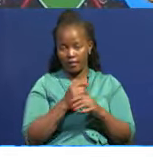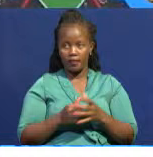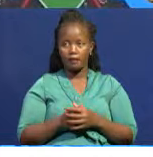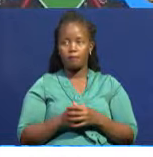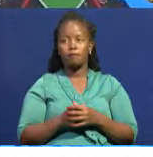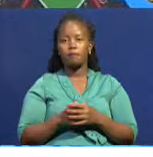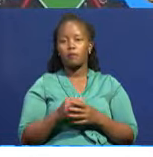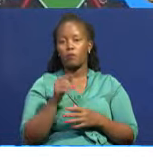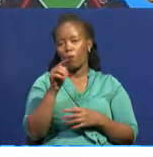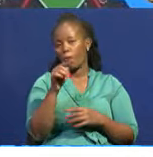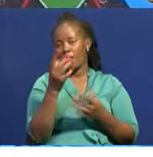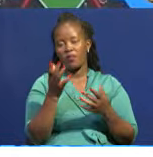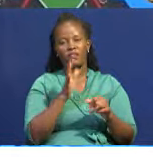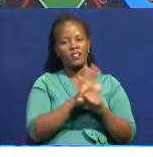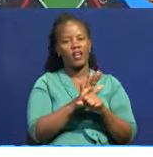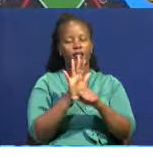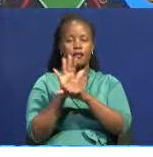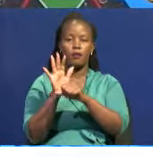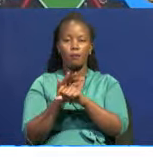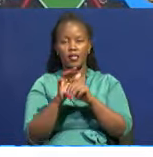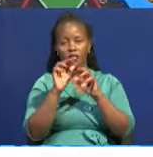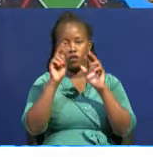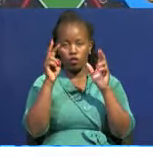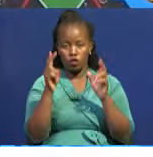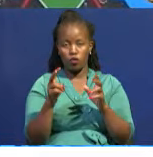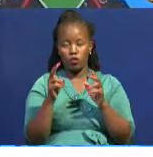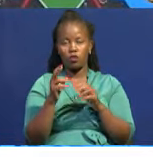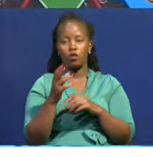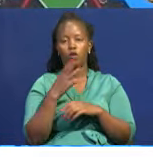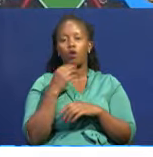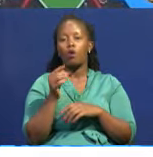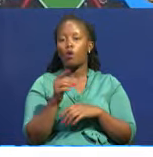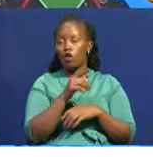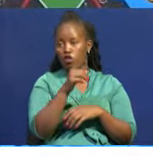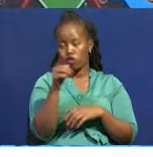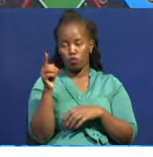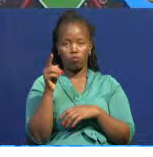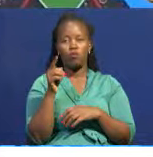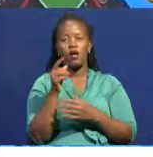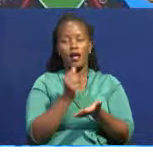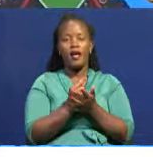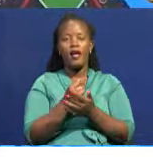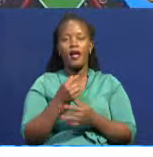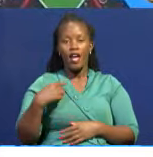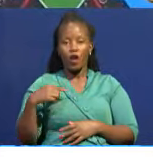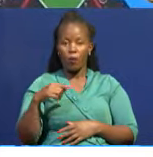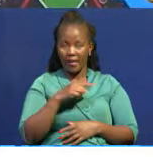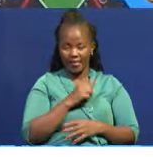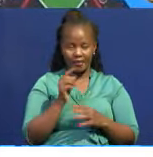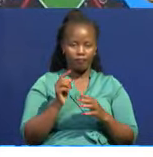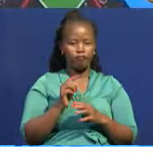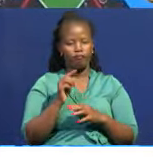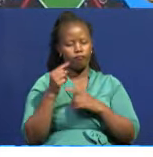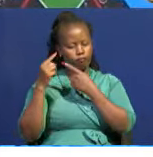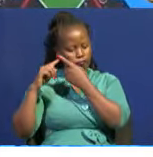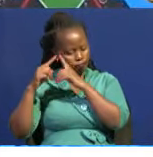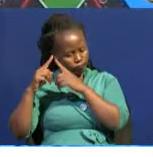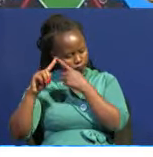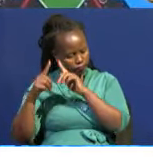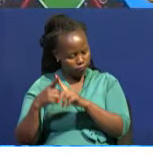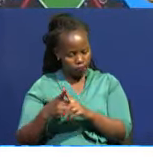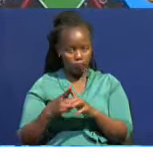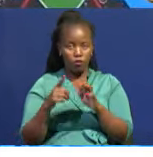So these are the kind of issues that I really want you good men and women to help us interrogate, so that